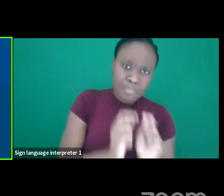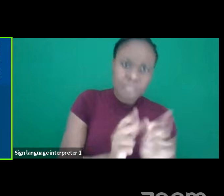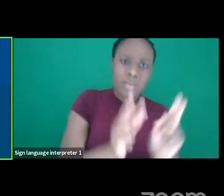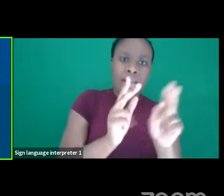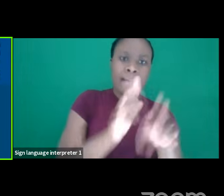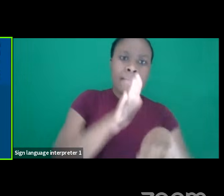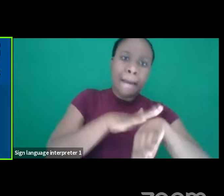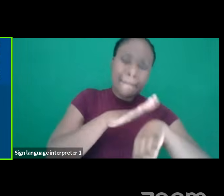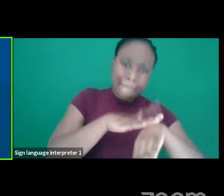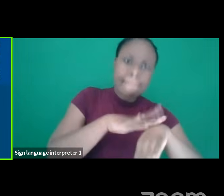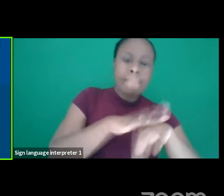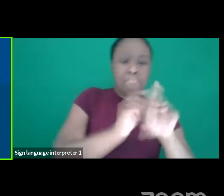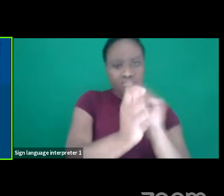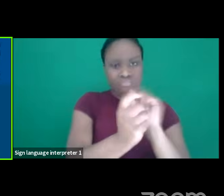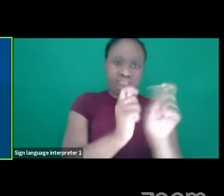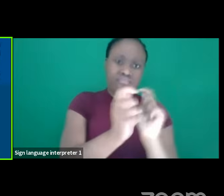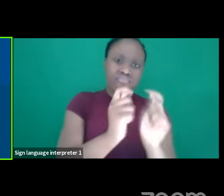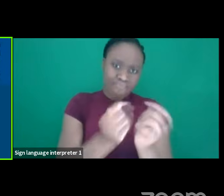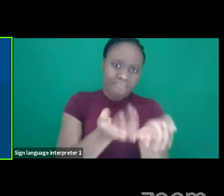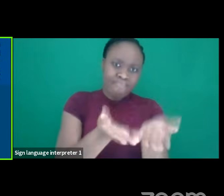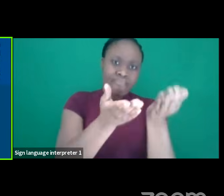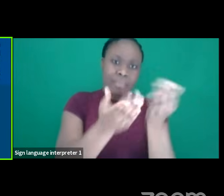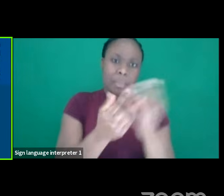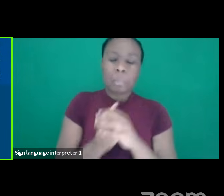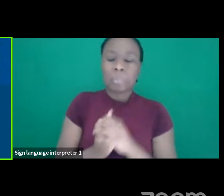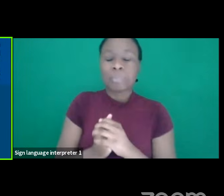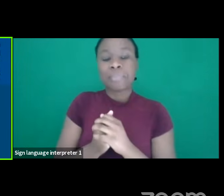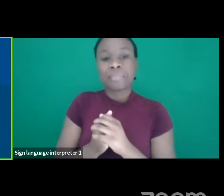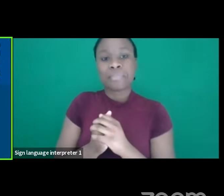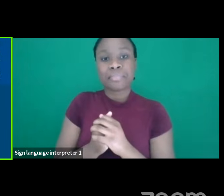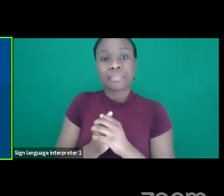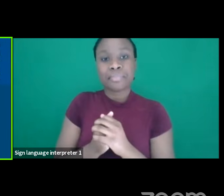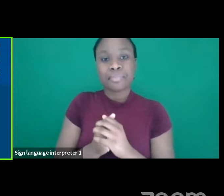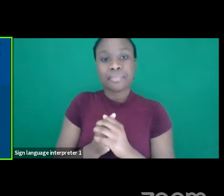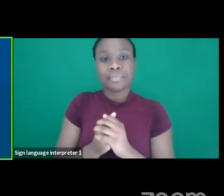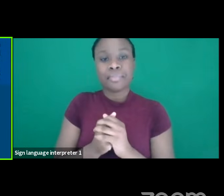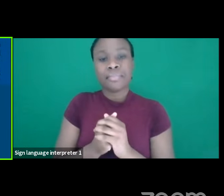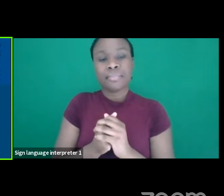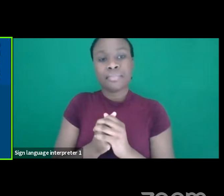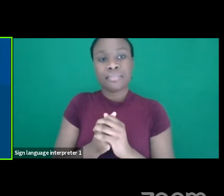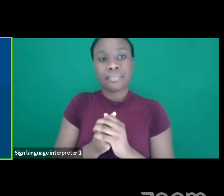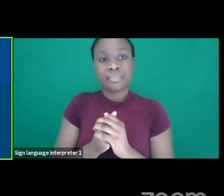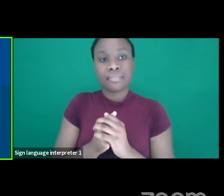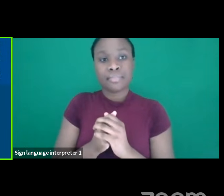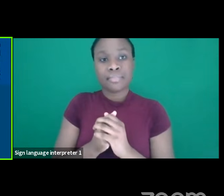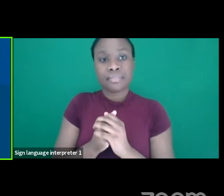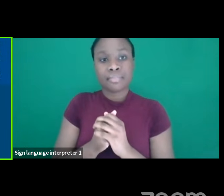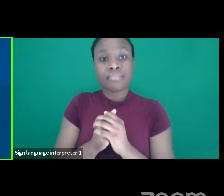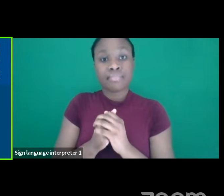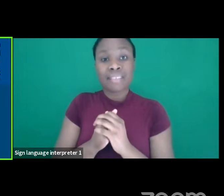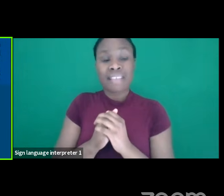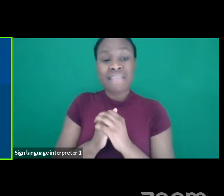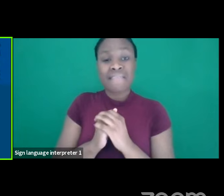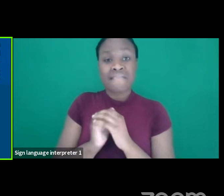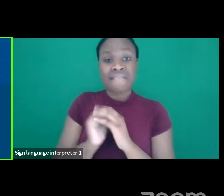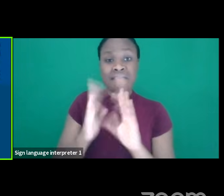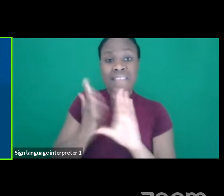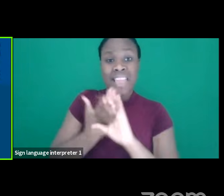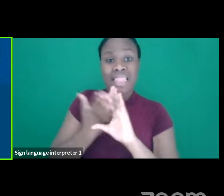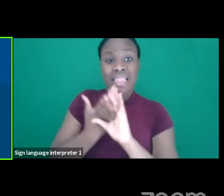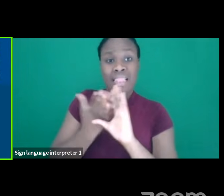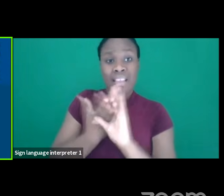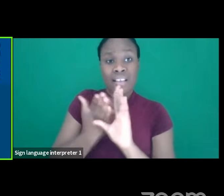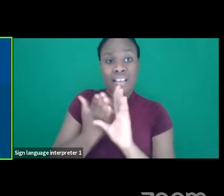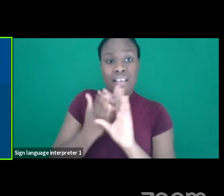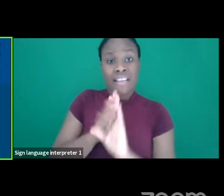auto-assessments that were done. We also want to say that the filing season so far is proving to